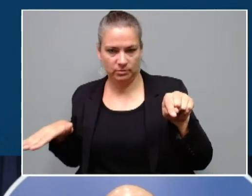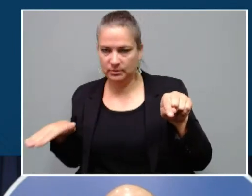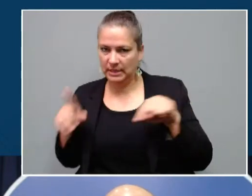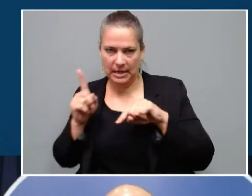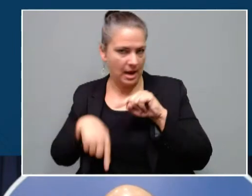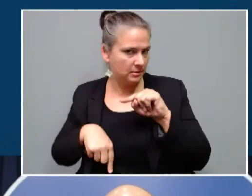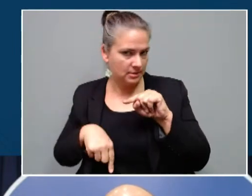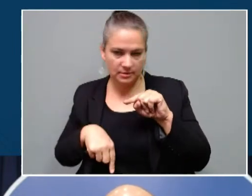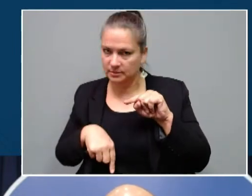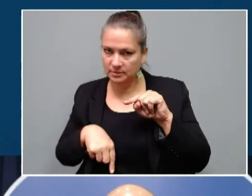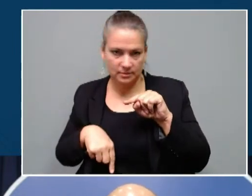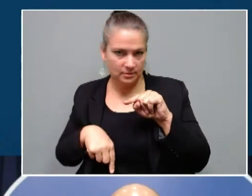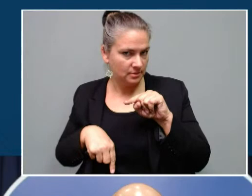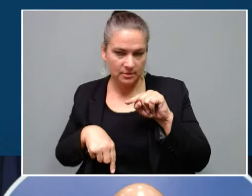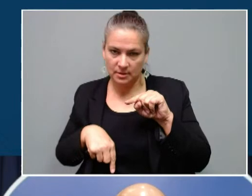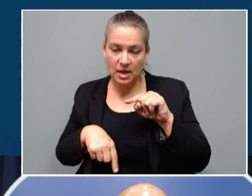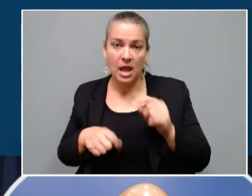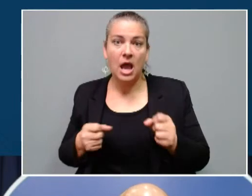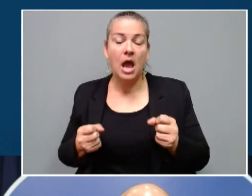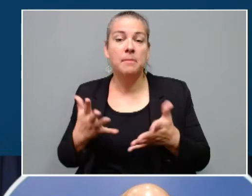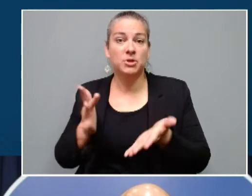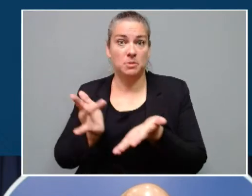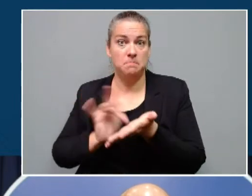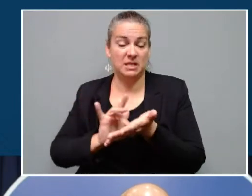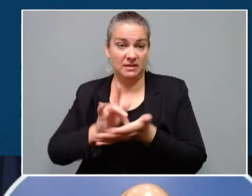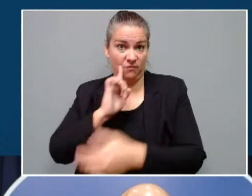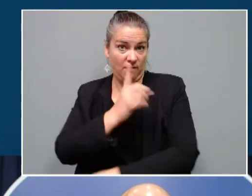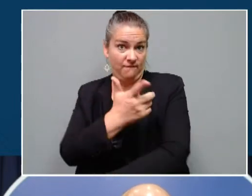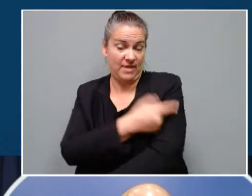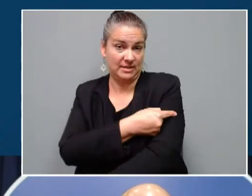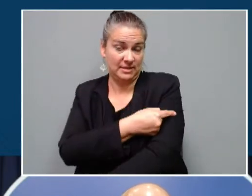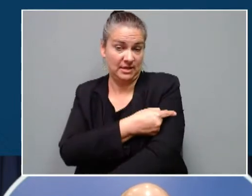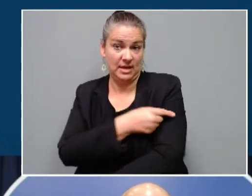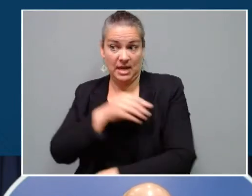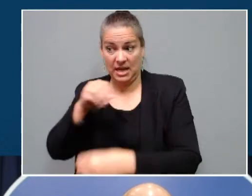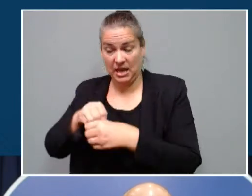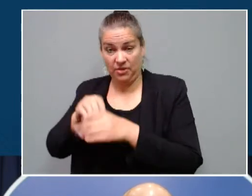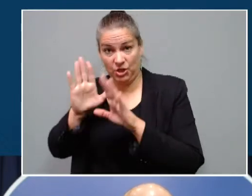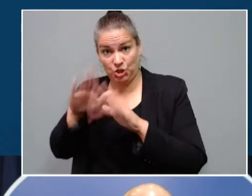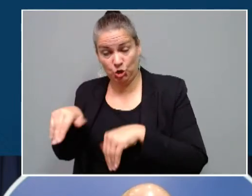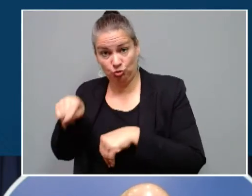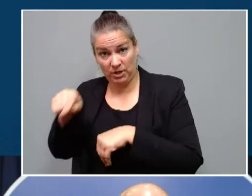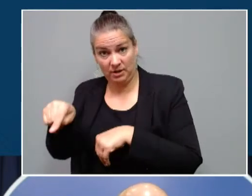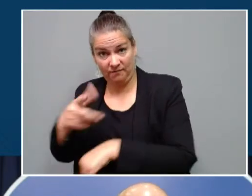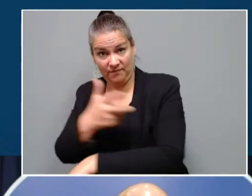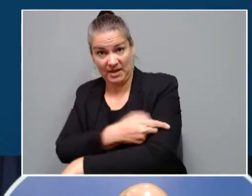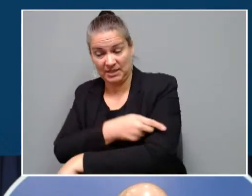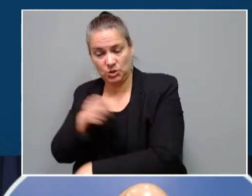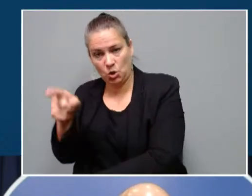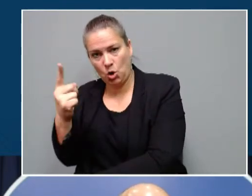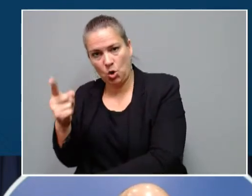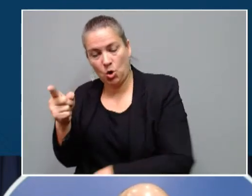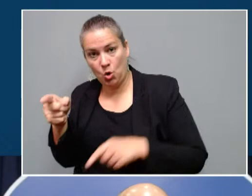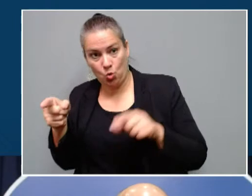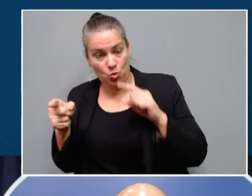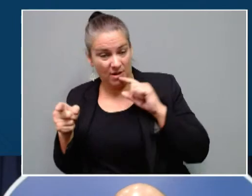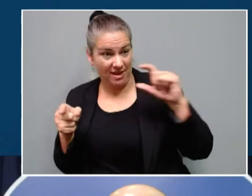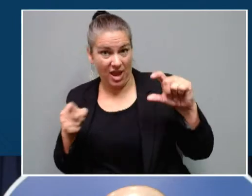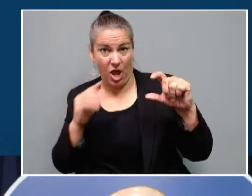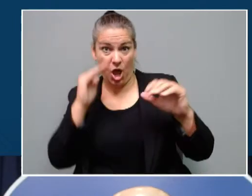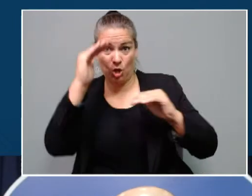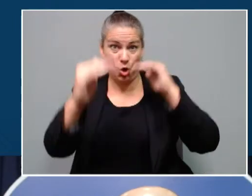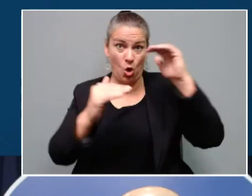actual amount of medication, a vaccine dose in the child's vaccine, is about 1/3 of what's in the